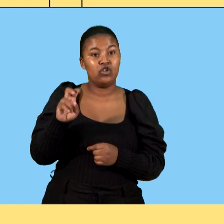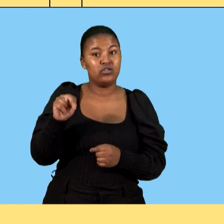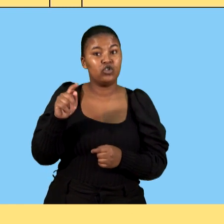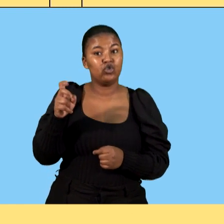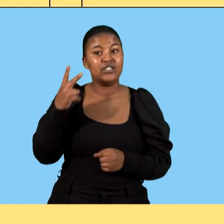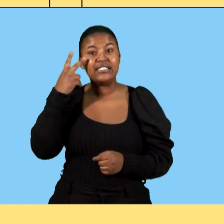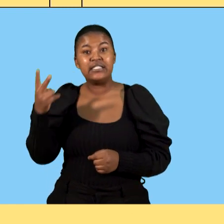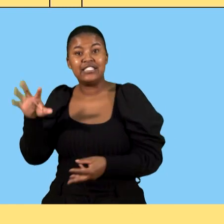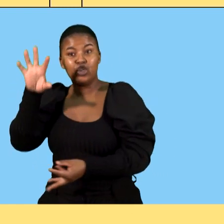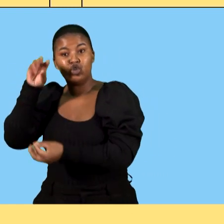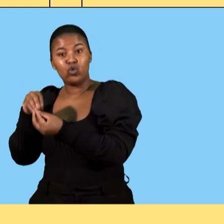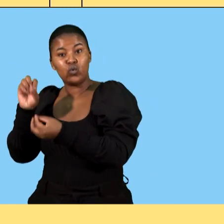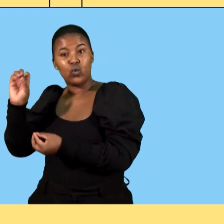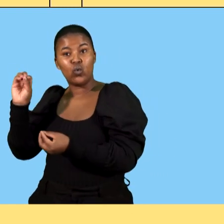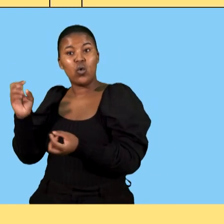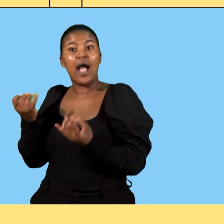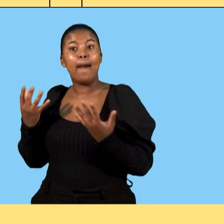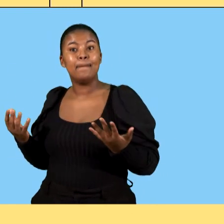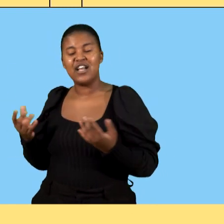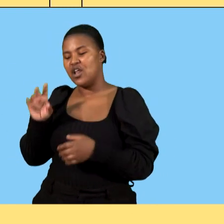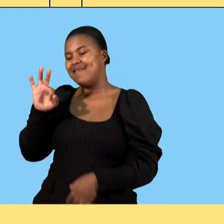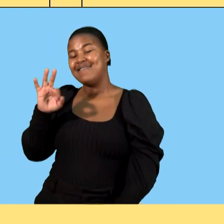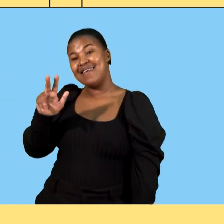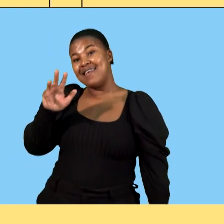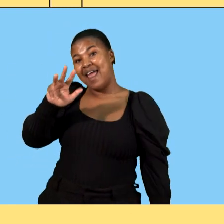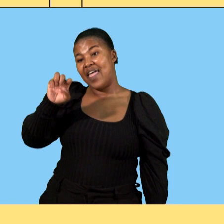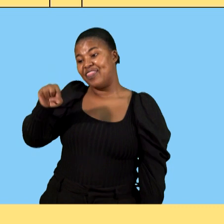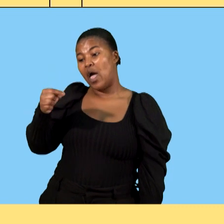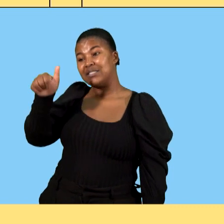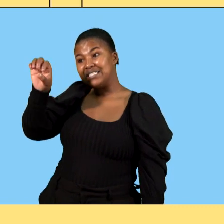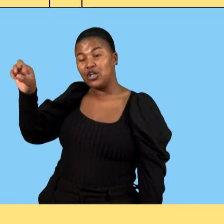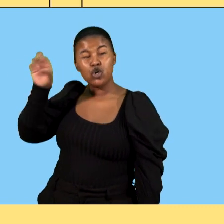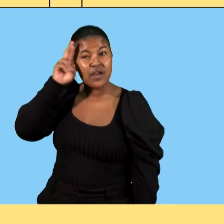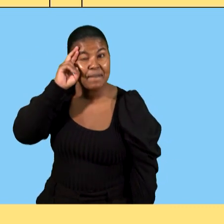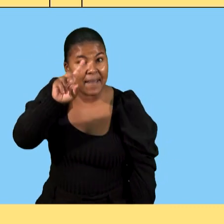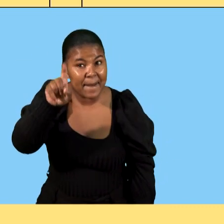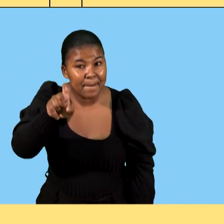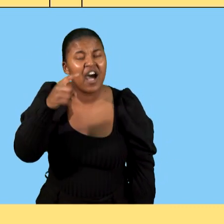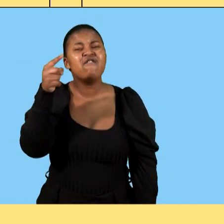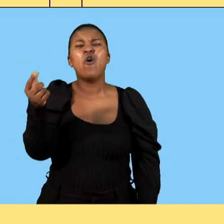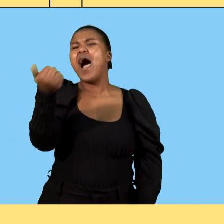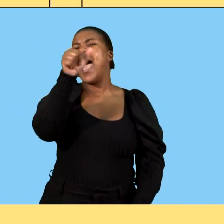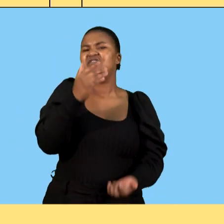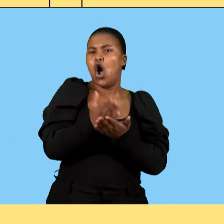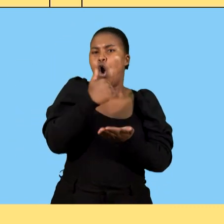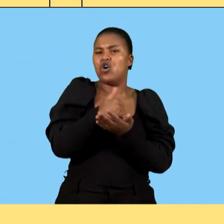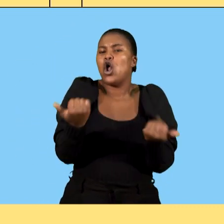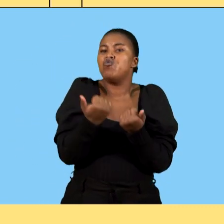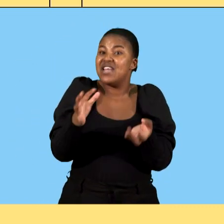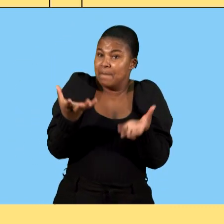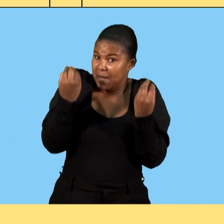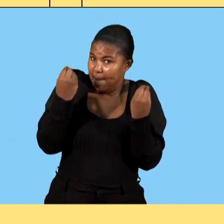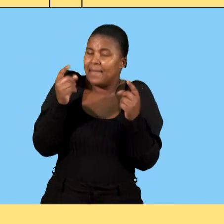total from the trial balance, which was 9,600. You remember that one? The one for the other quarters that we've already